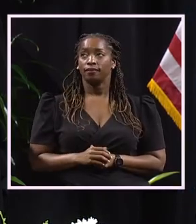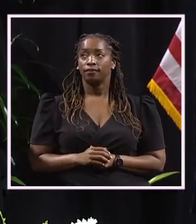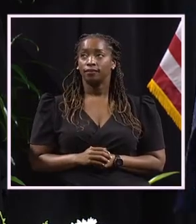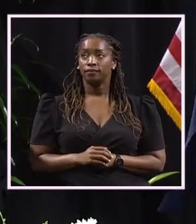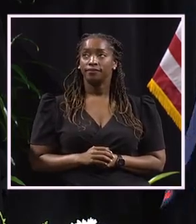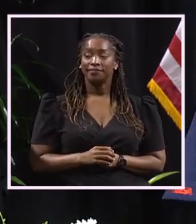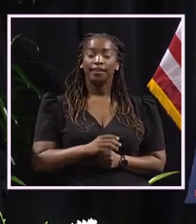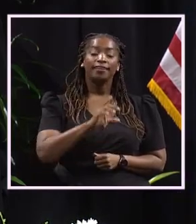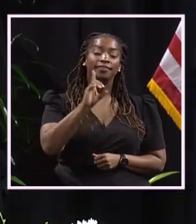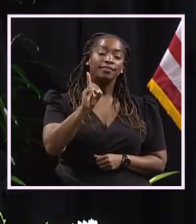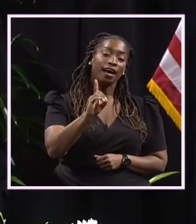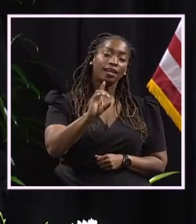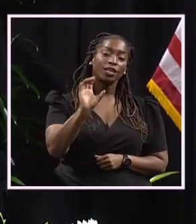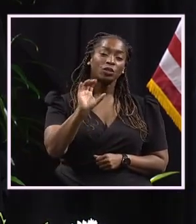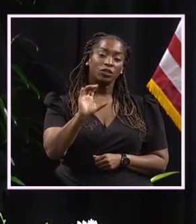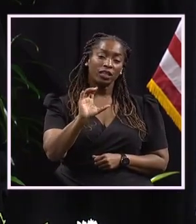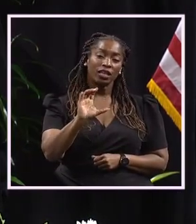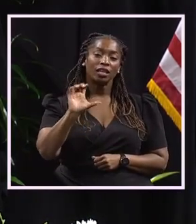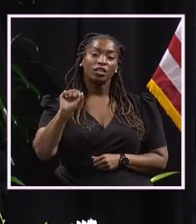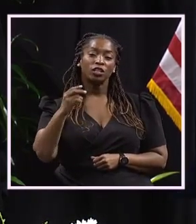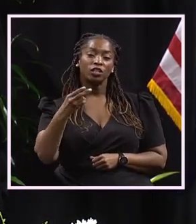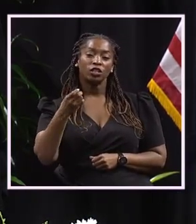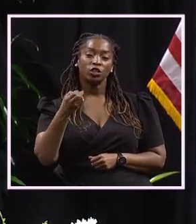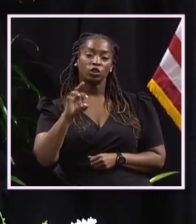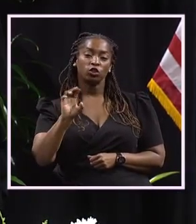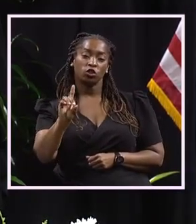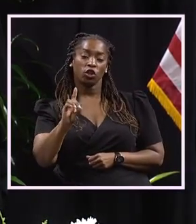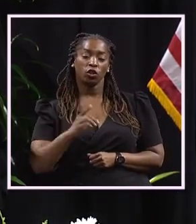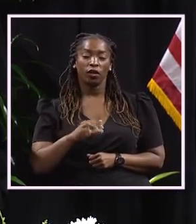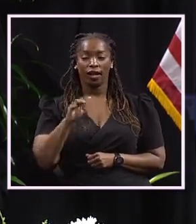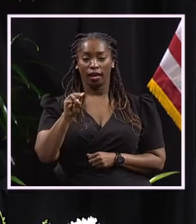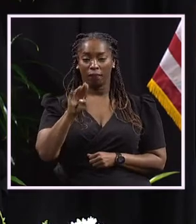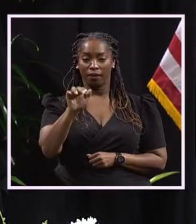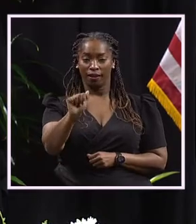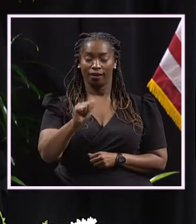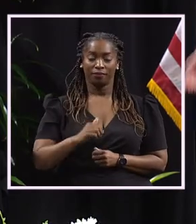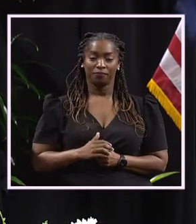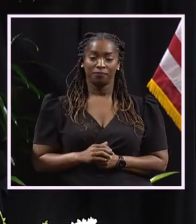Donna Christine Shern, MBA.